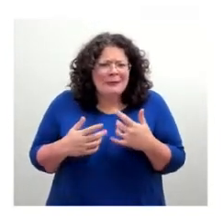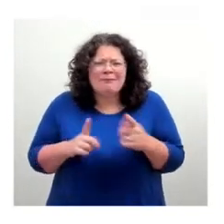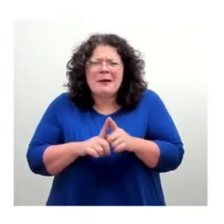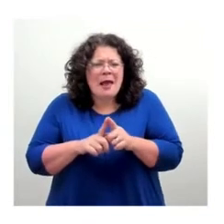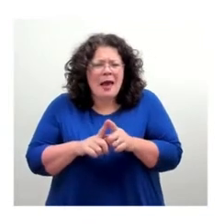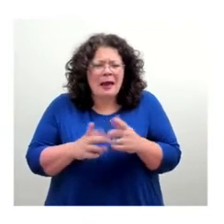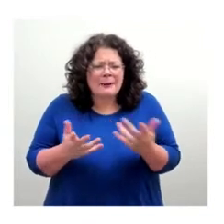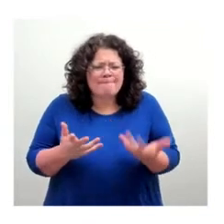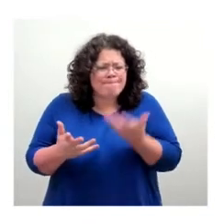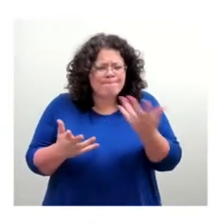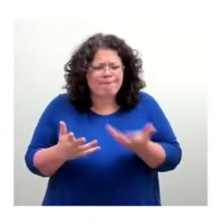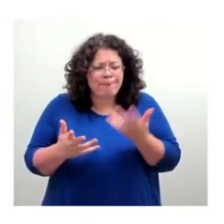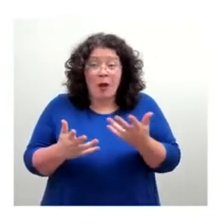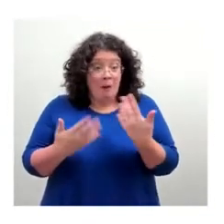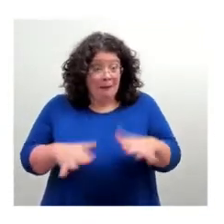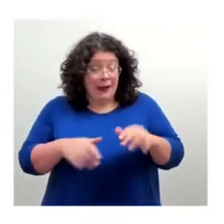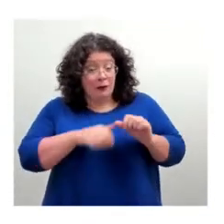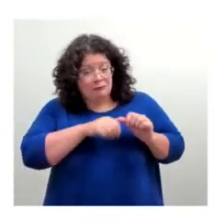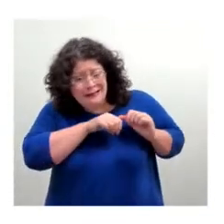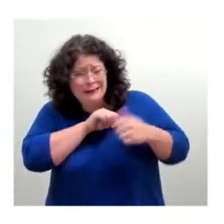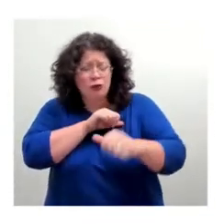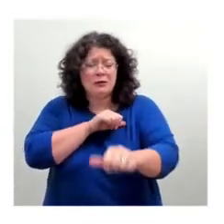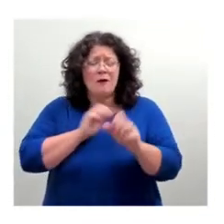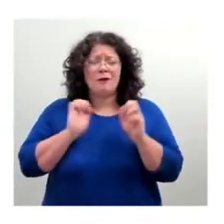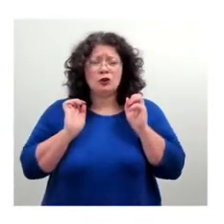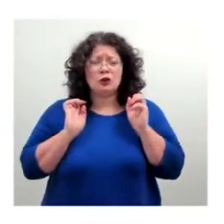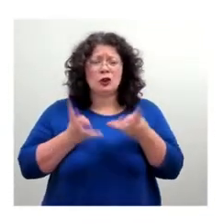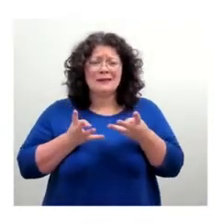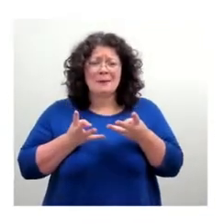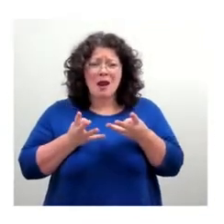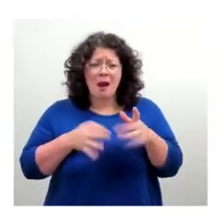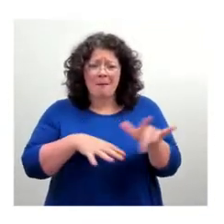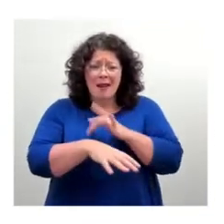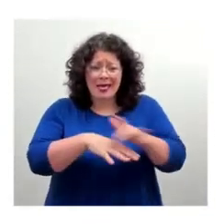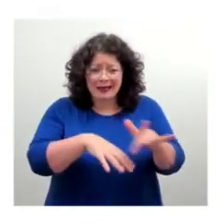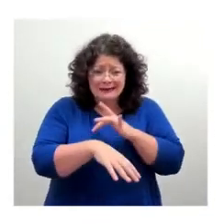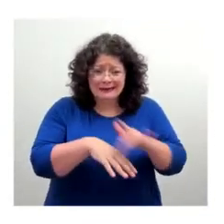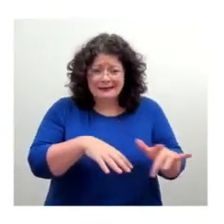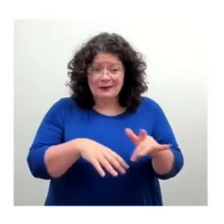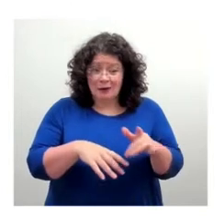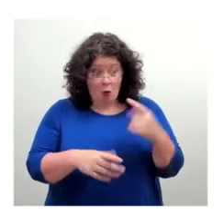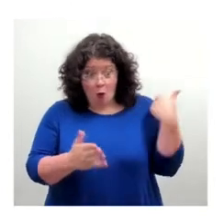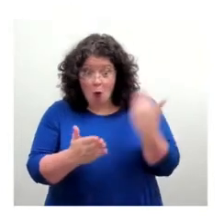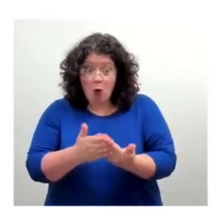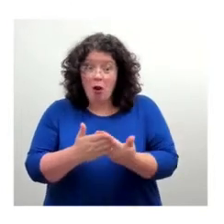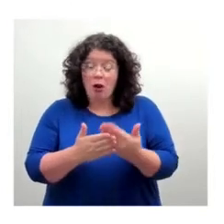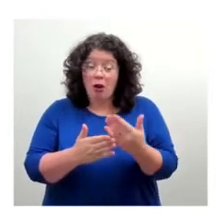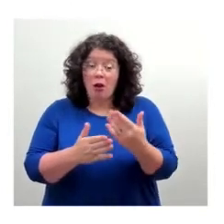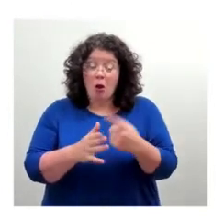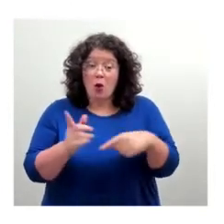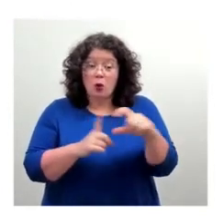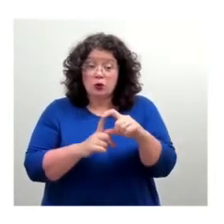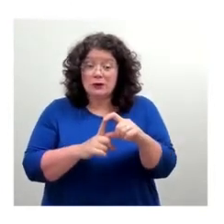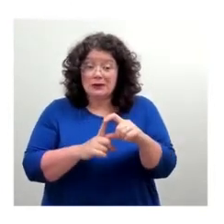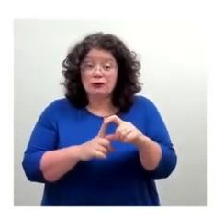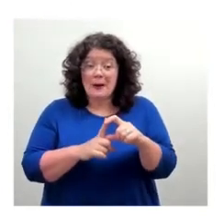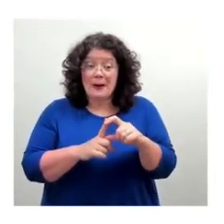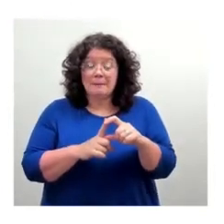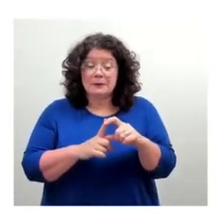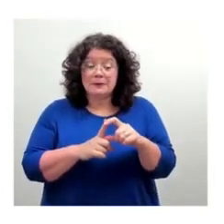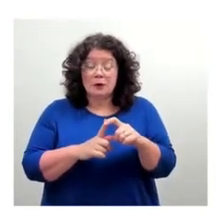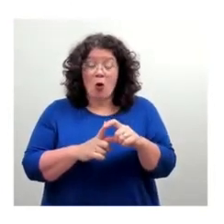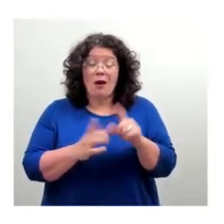a lot of our stuff, was it's going to be a series of programs that were slated for broadcast in the summer. And all that was brought forward and